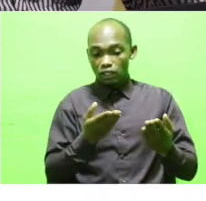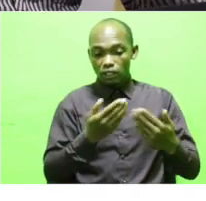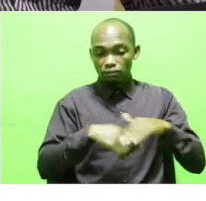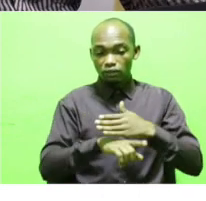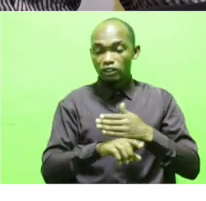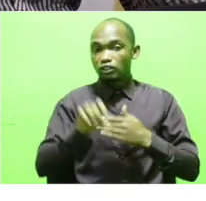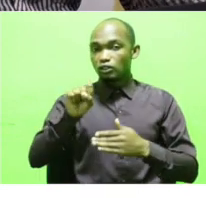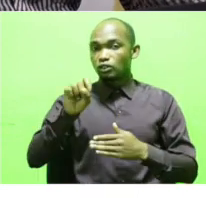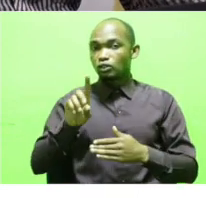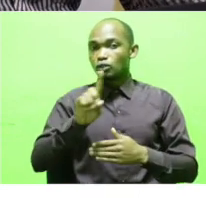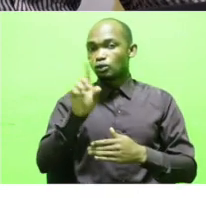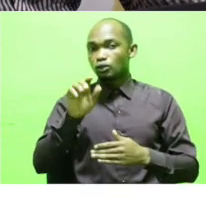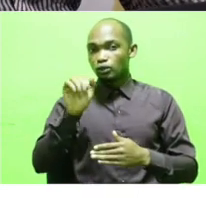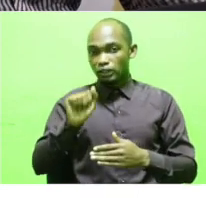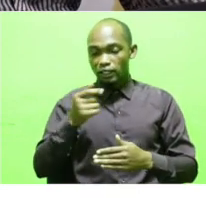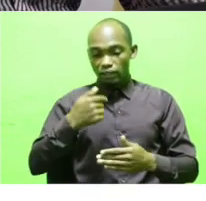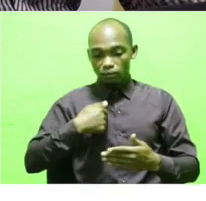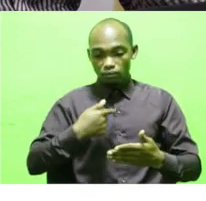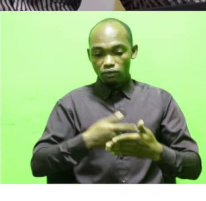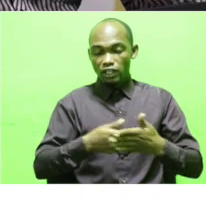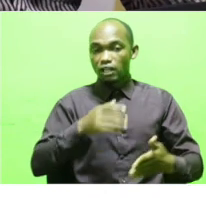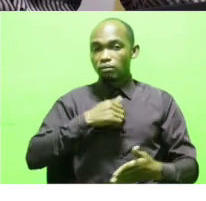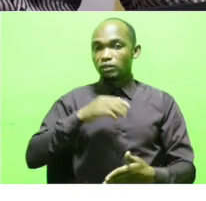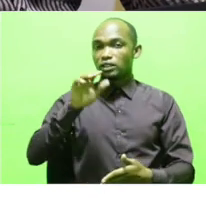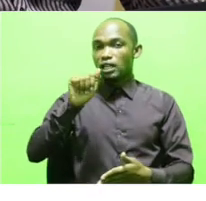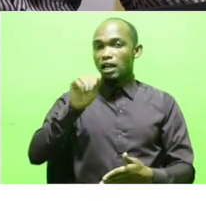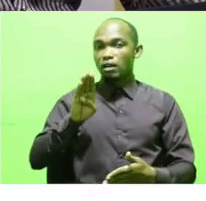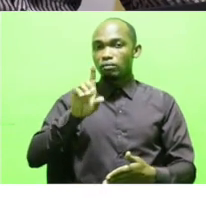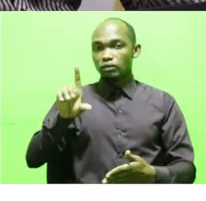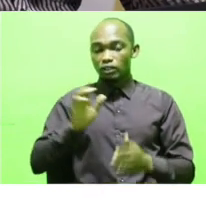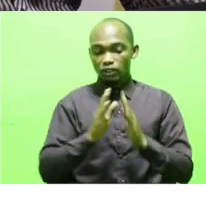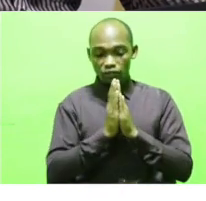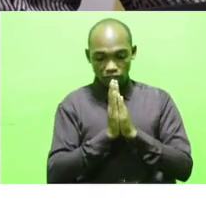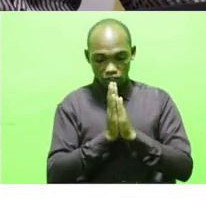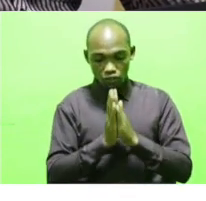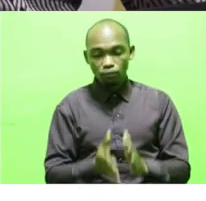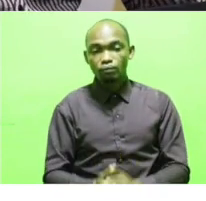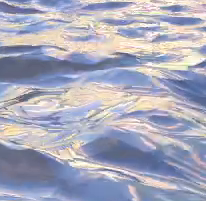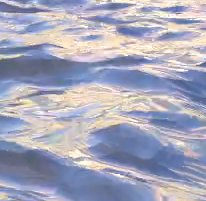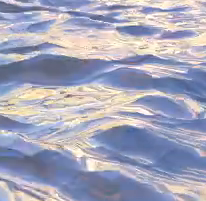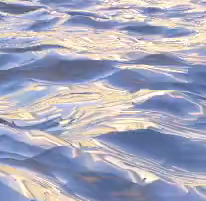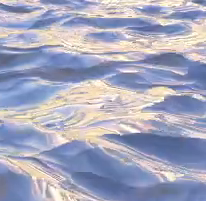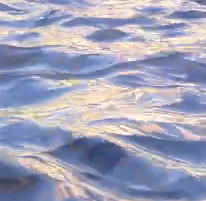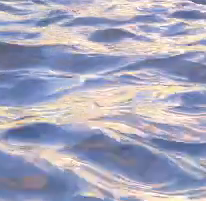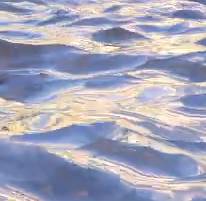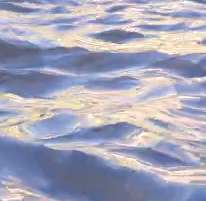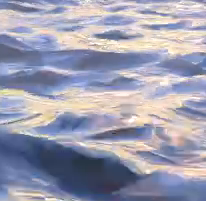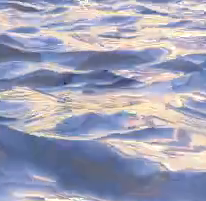TV, you are with me, Munir Mustafa. Thank you and have a nice day.